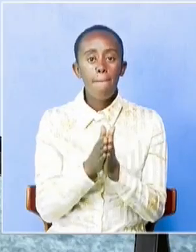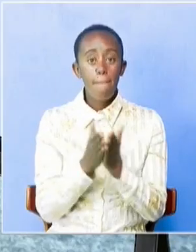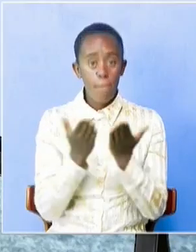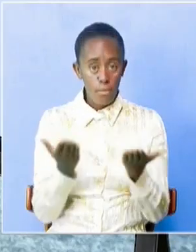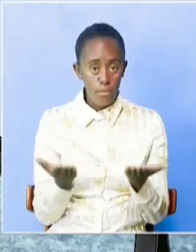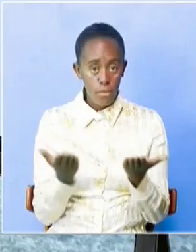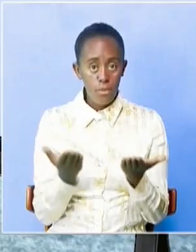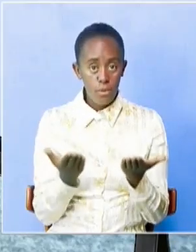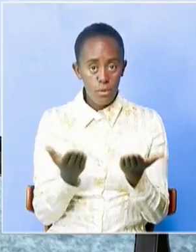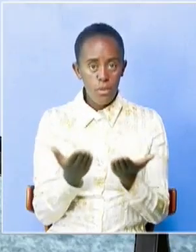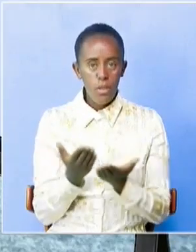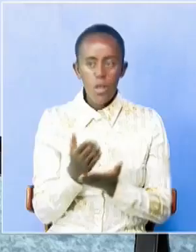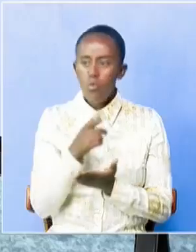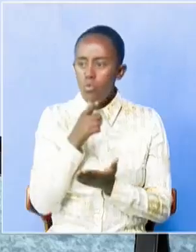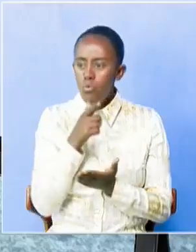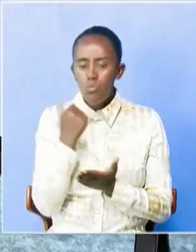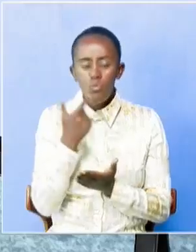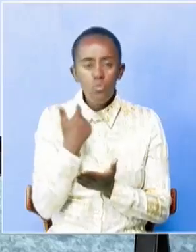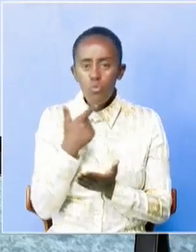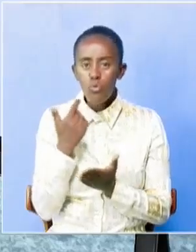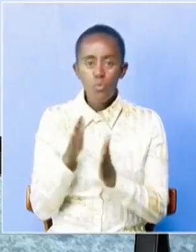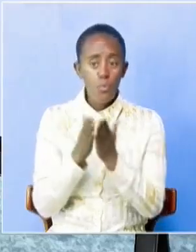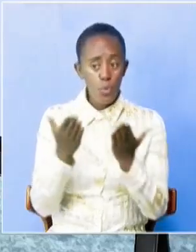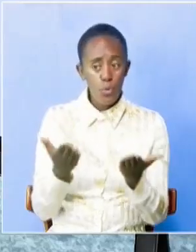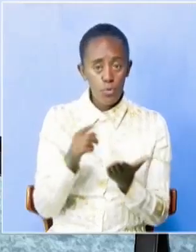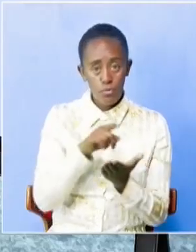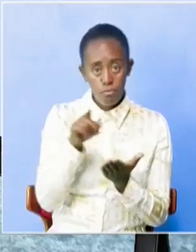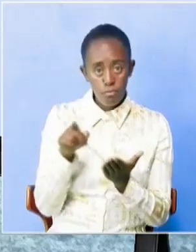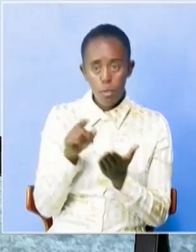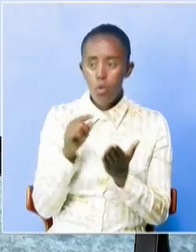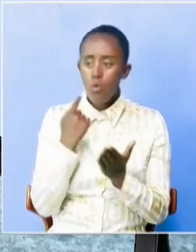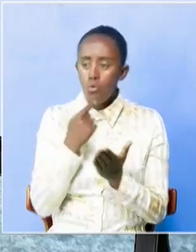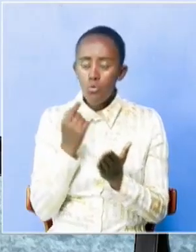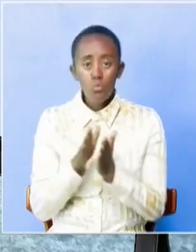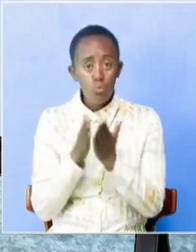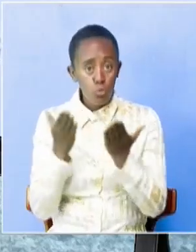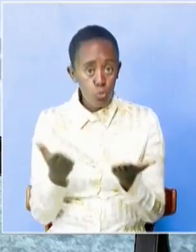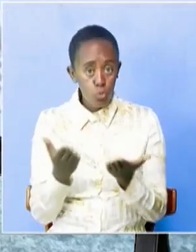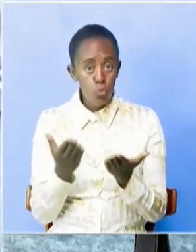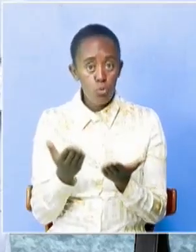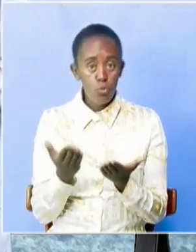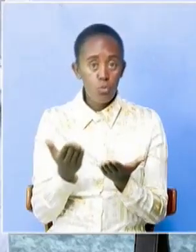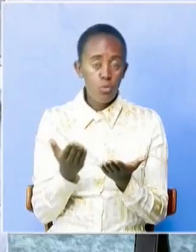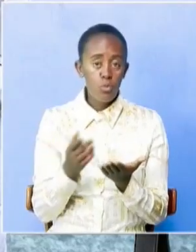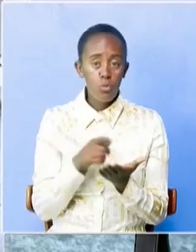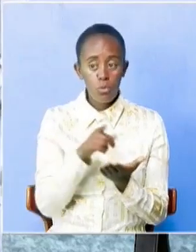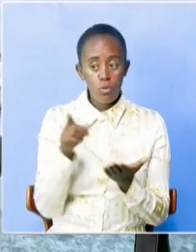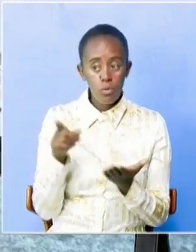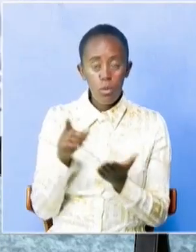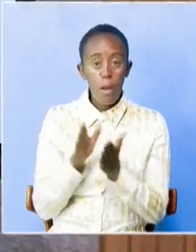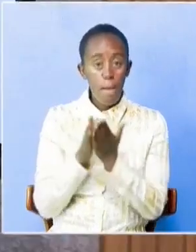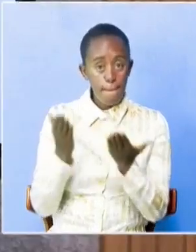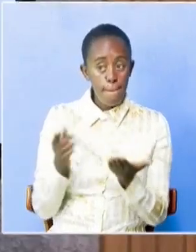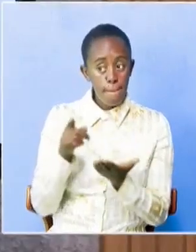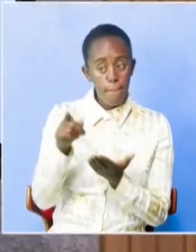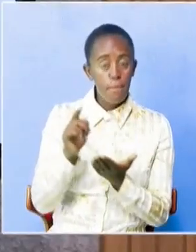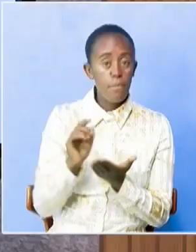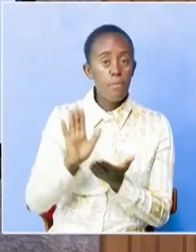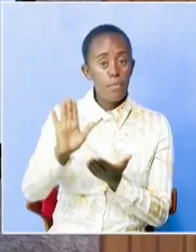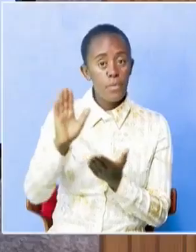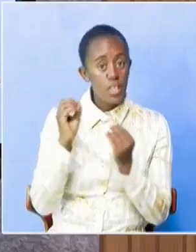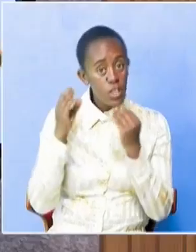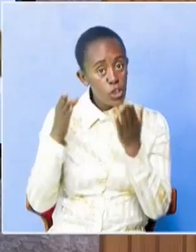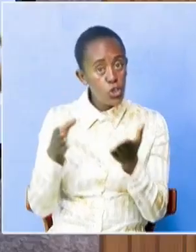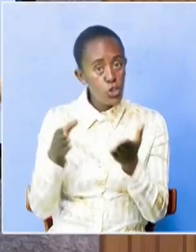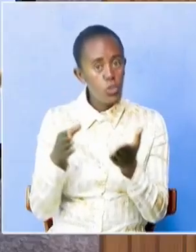If I say, whose book is this? If I ask this question, and if that book belongs to the